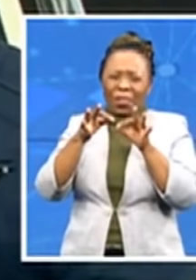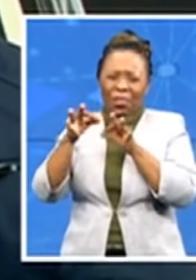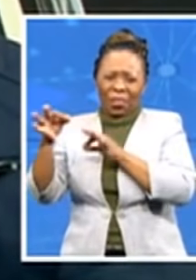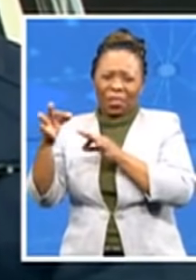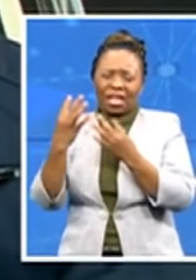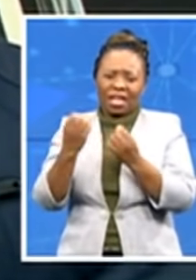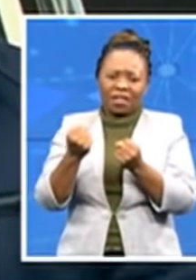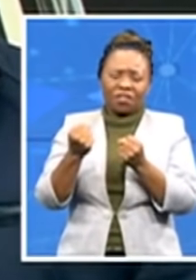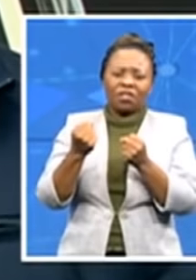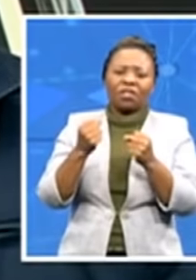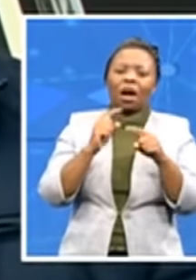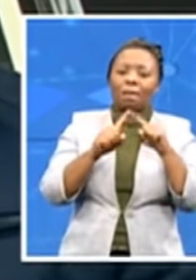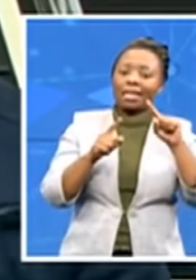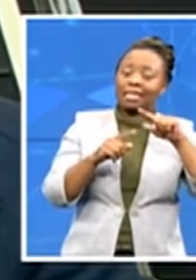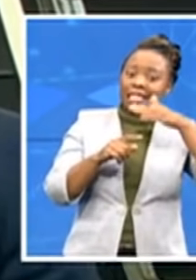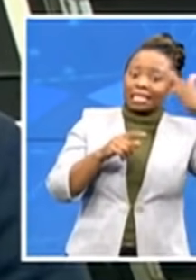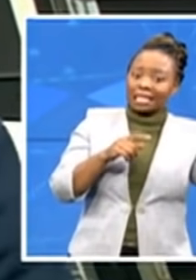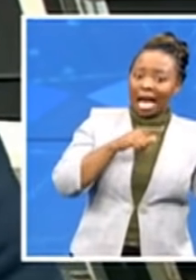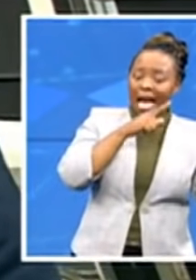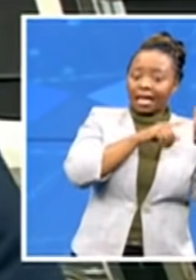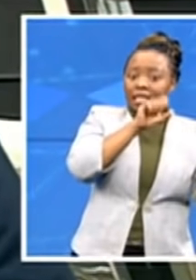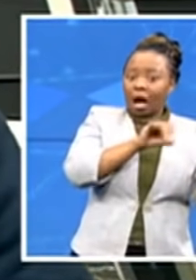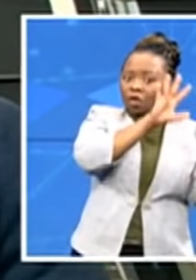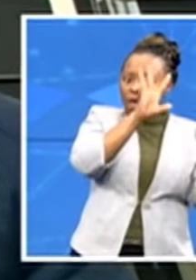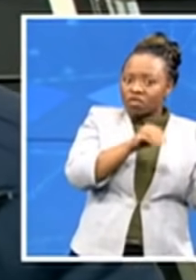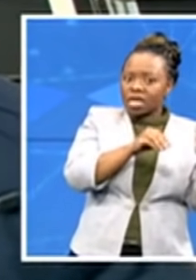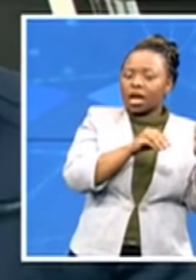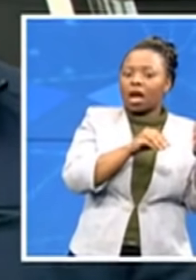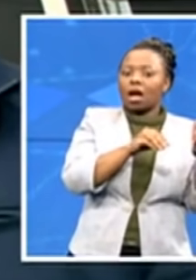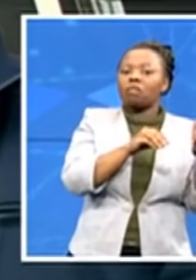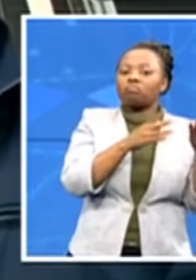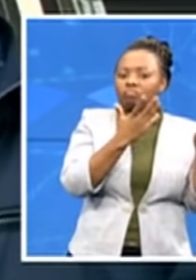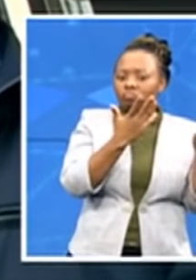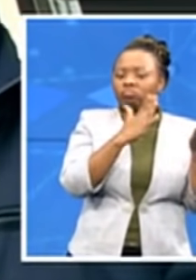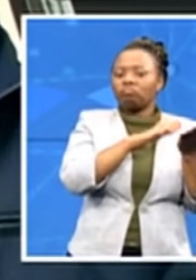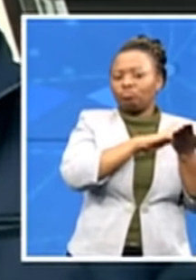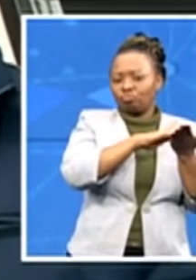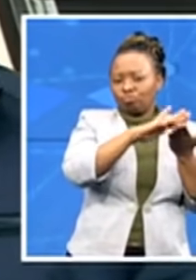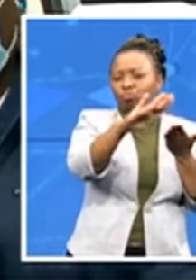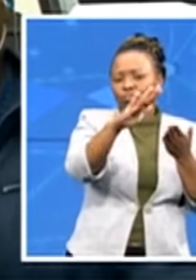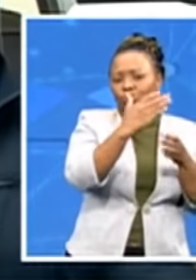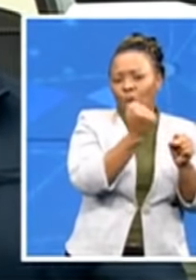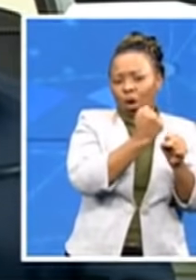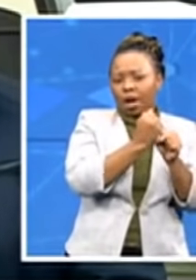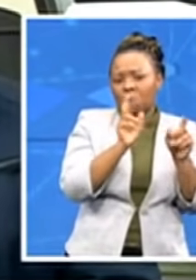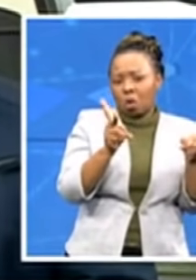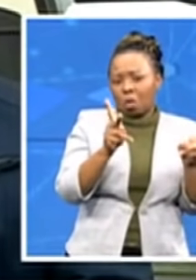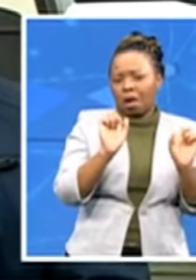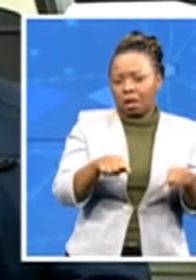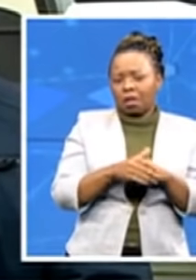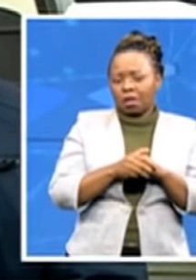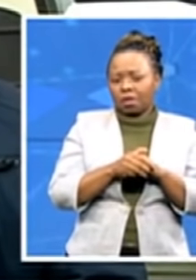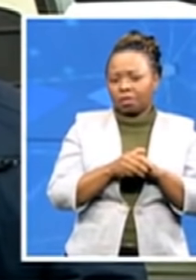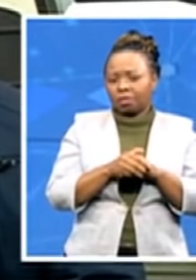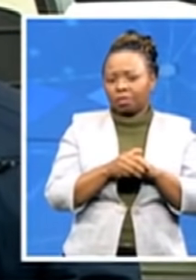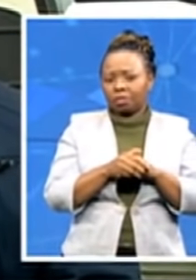everything is running and operating normally. What are you hearing on the ground with regards to possible